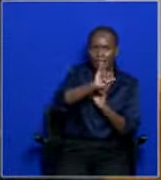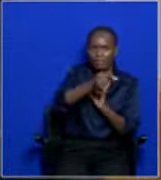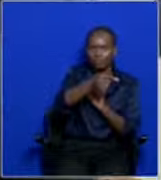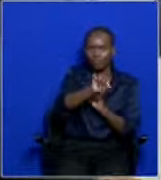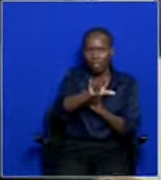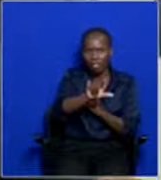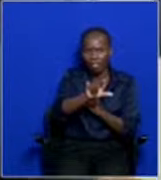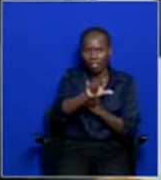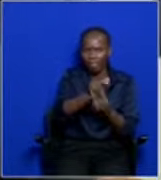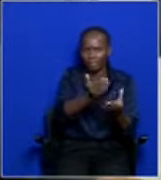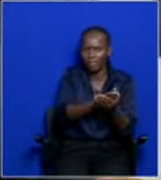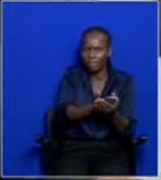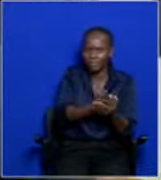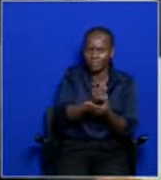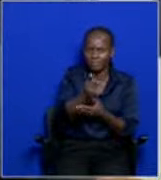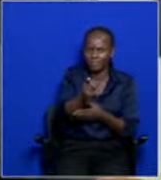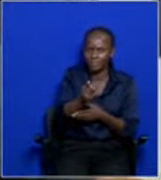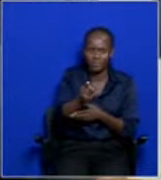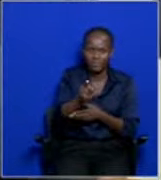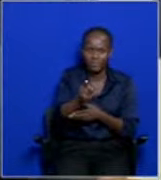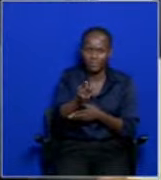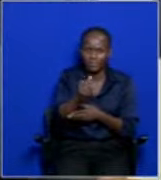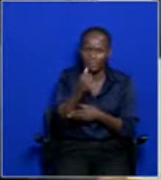That case is non-existent.